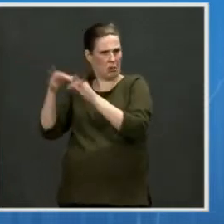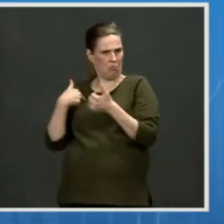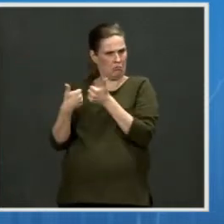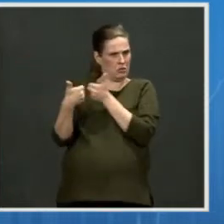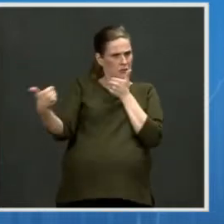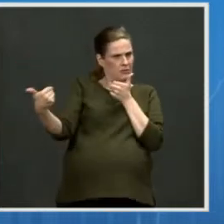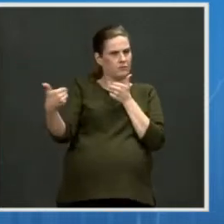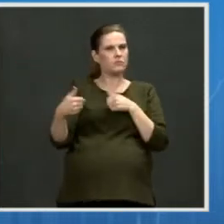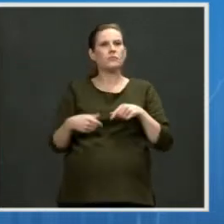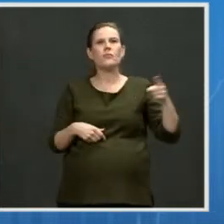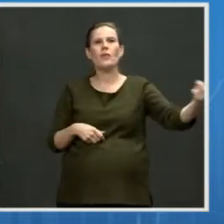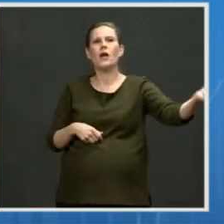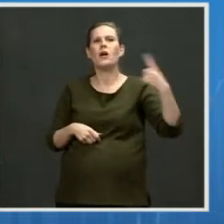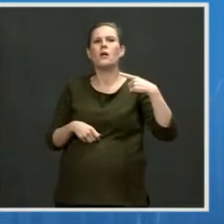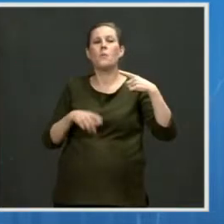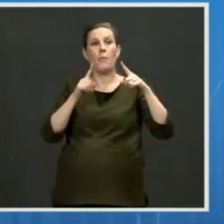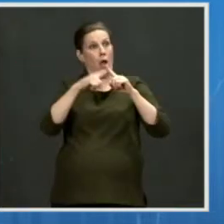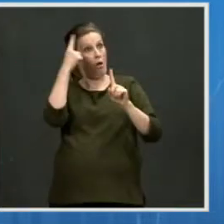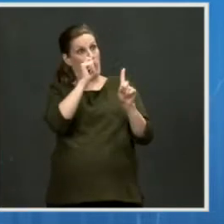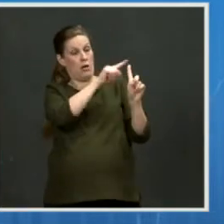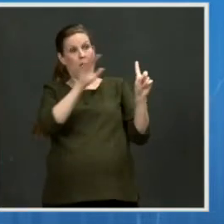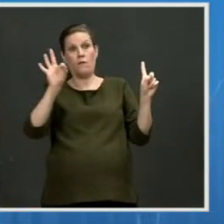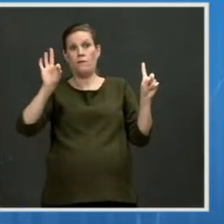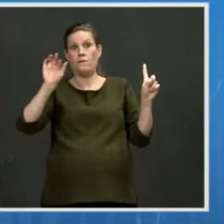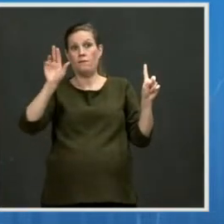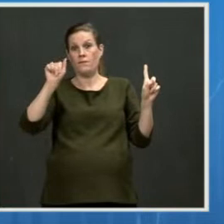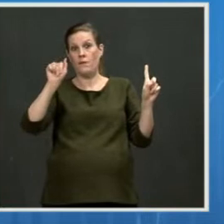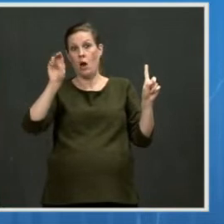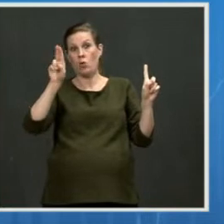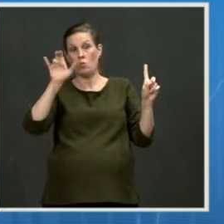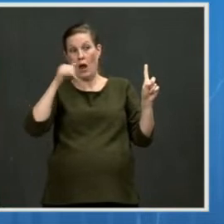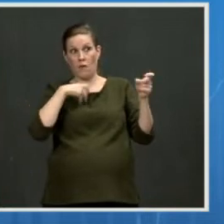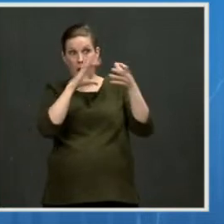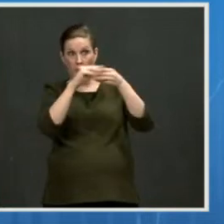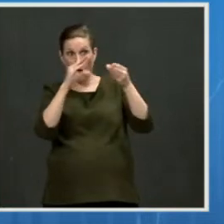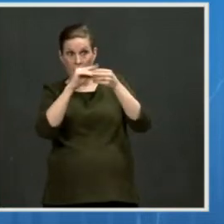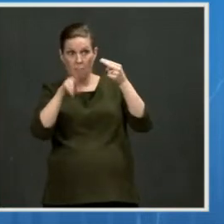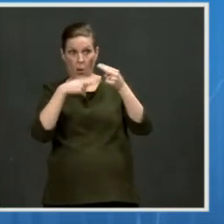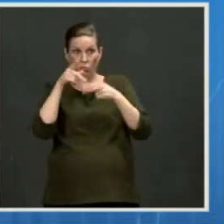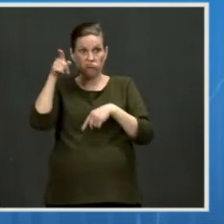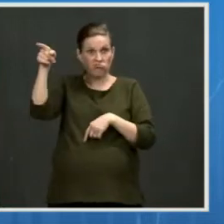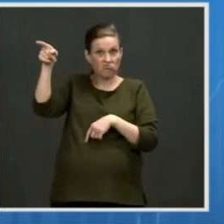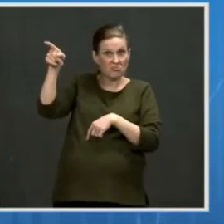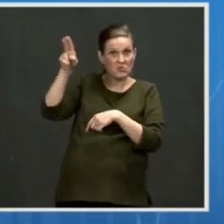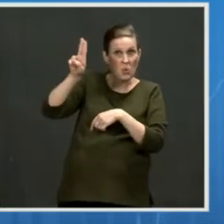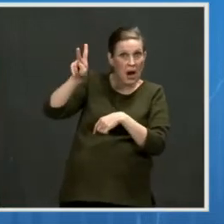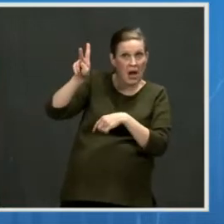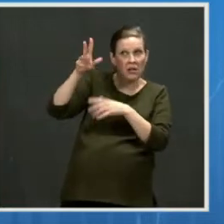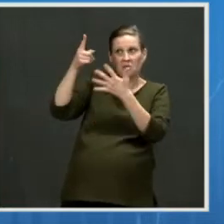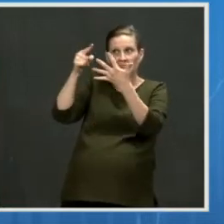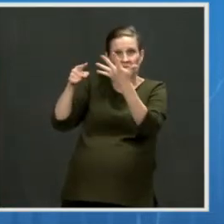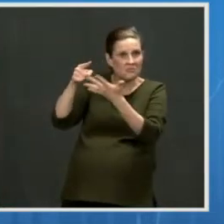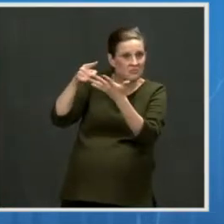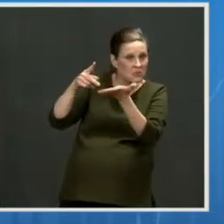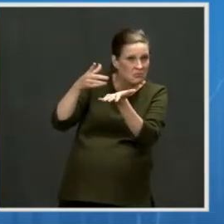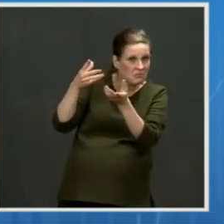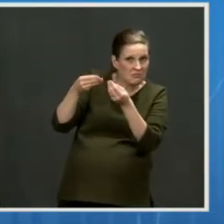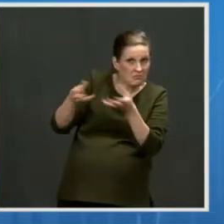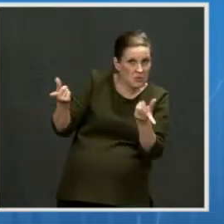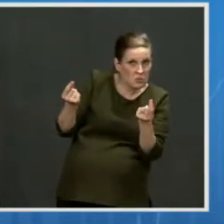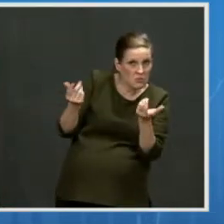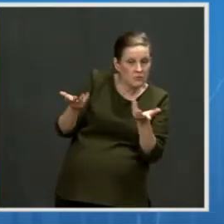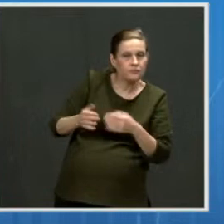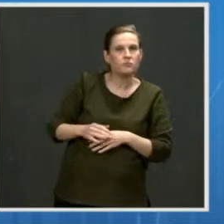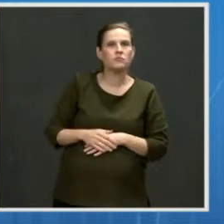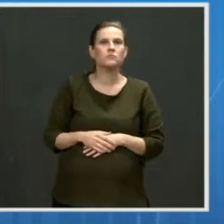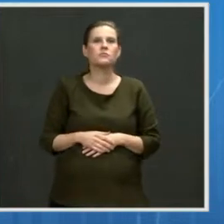seen relative to the AstraZeneca release. Well, the data that they made public most